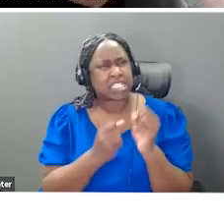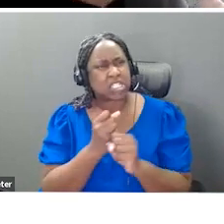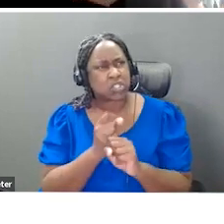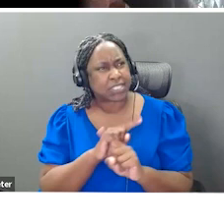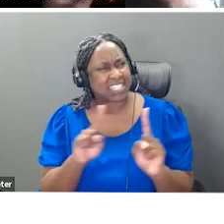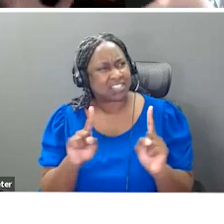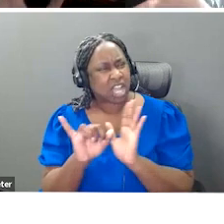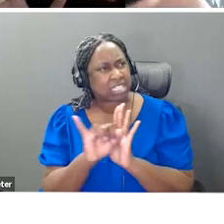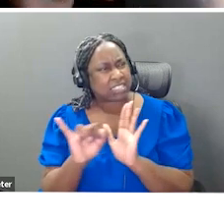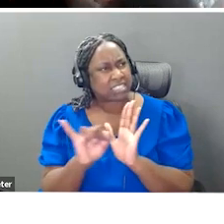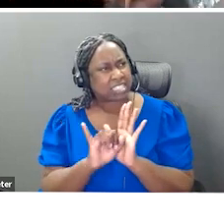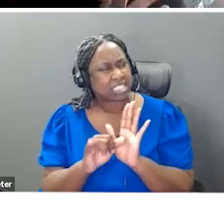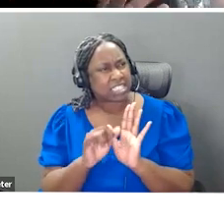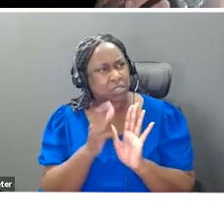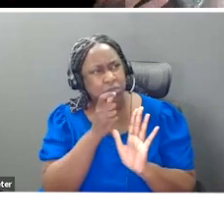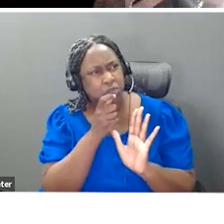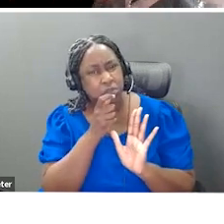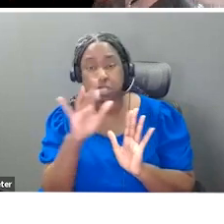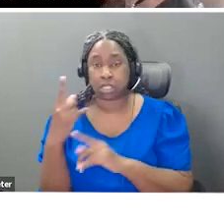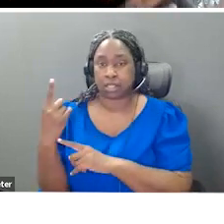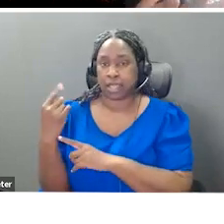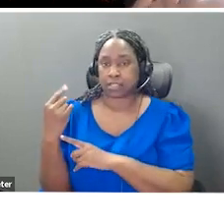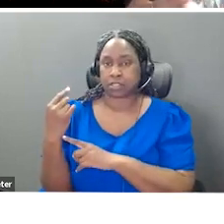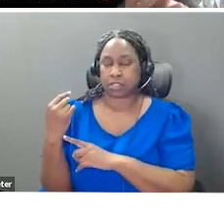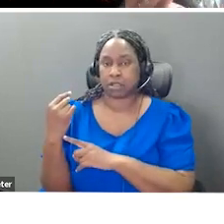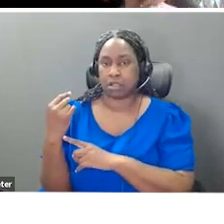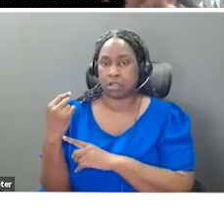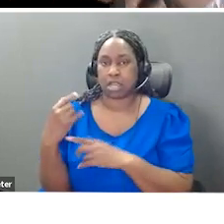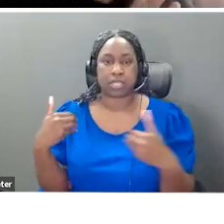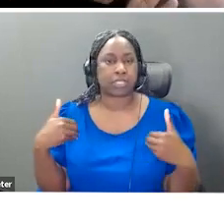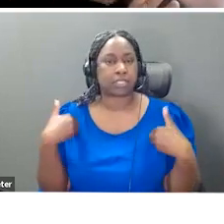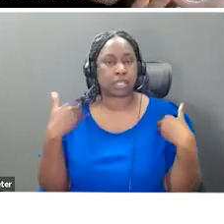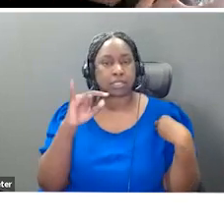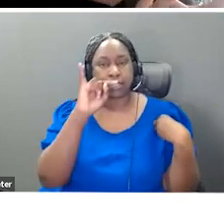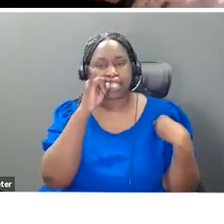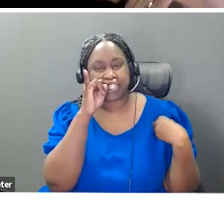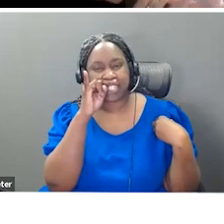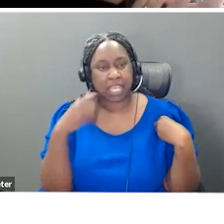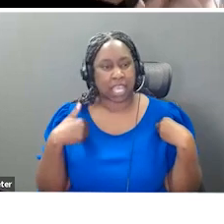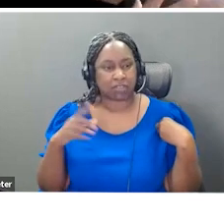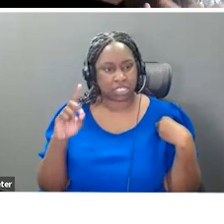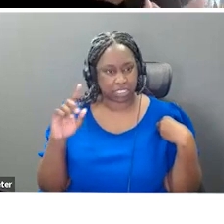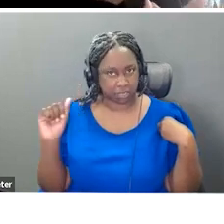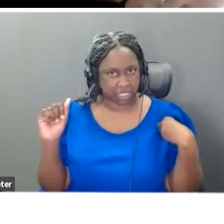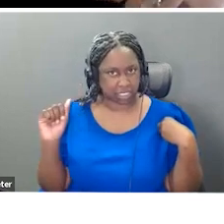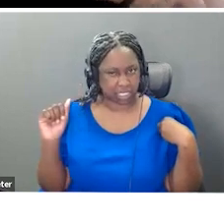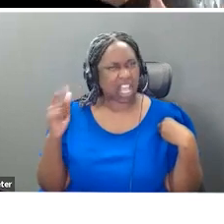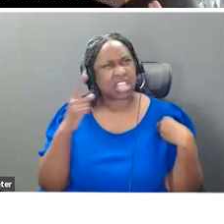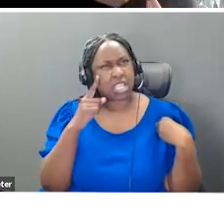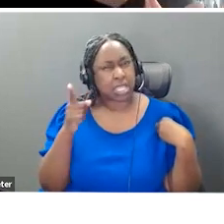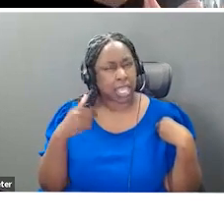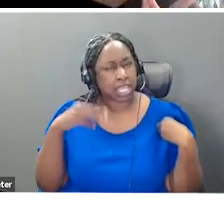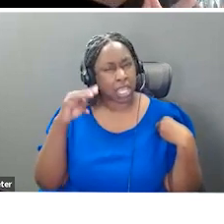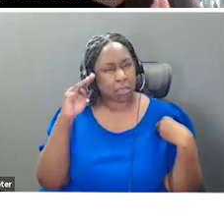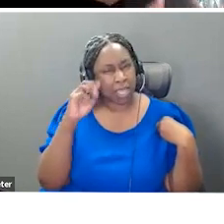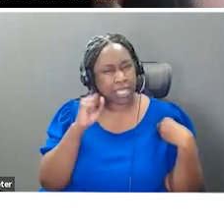identities than that? So last year there was a young kid with a disability, I think he had MS, with his